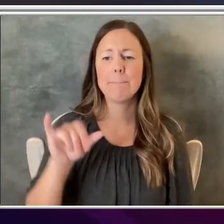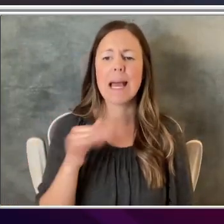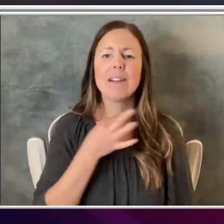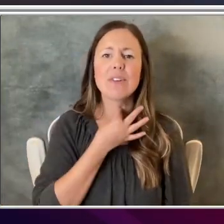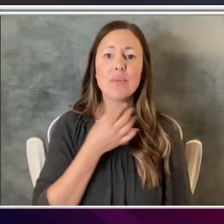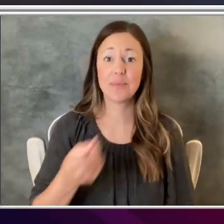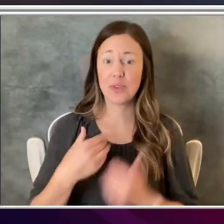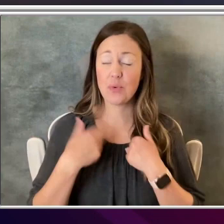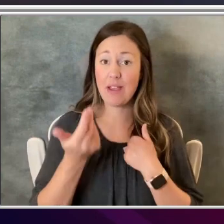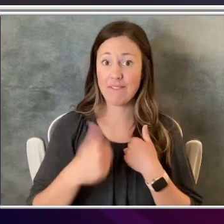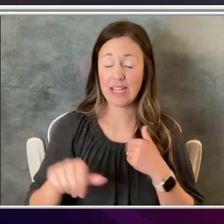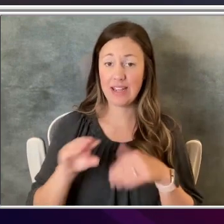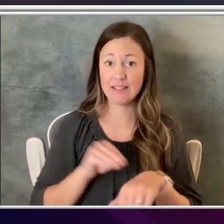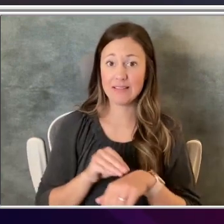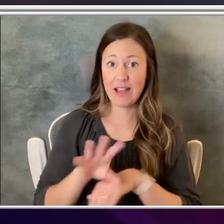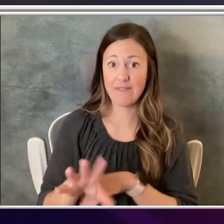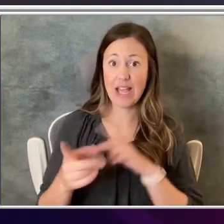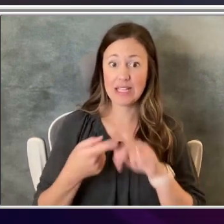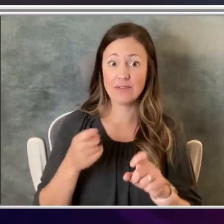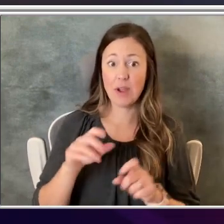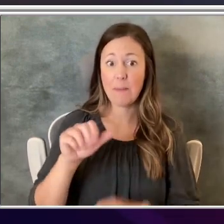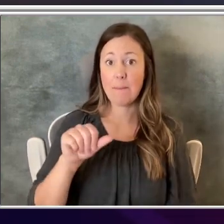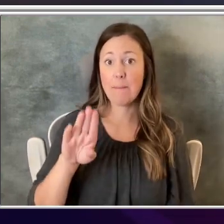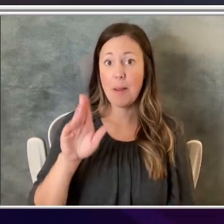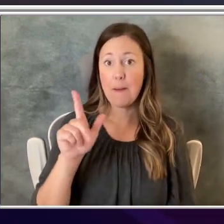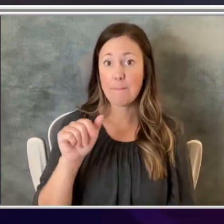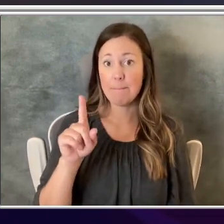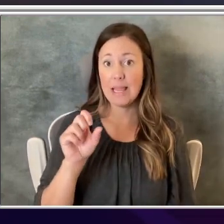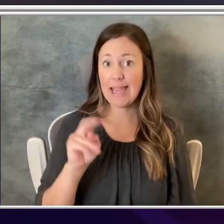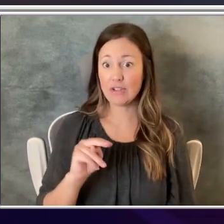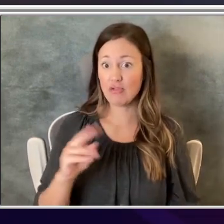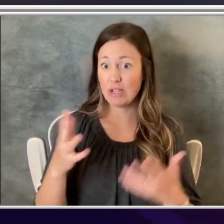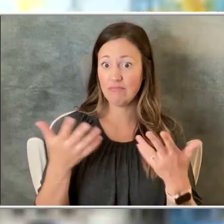any side effects from the ablation. What was the recovery like?